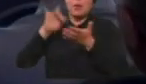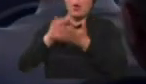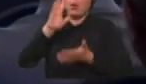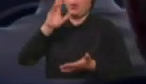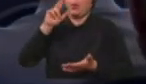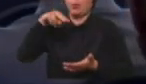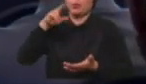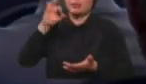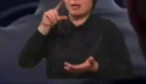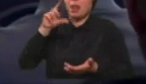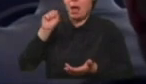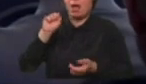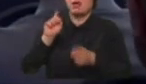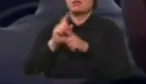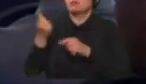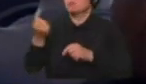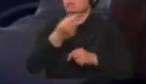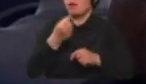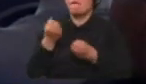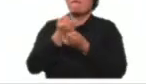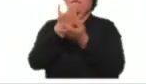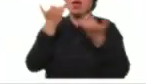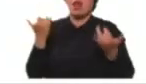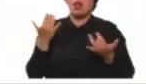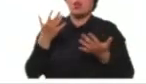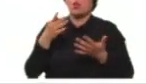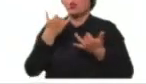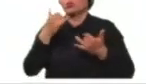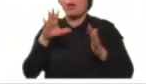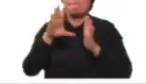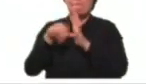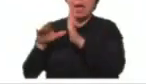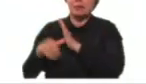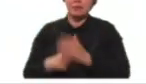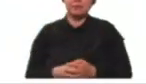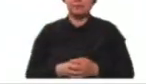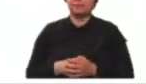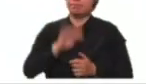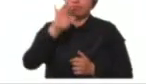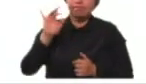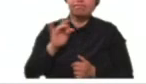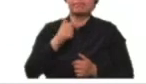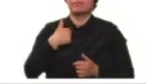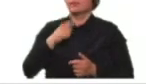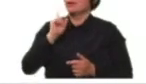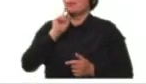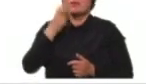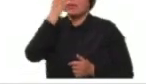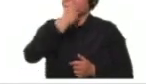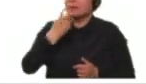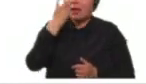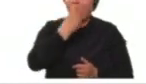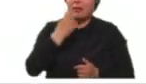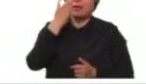many different cities. I have not had a chance to ride the tram here in Wrocław, but I'm quite fascinated by public transit